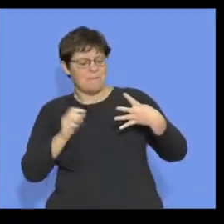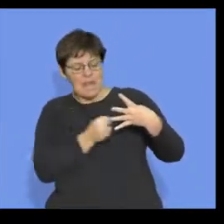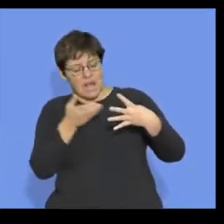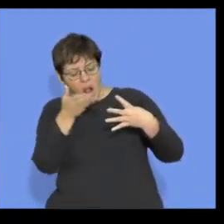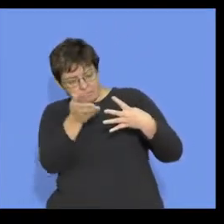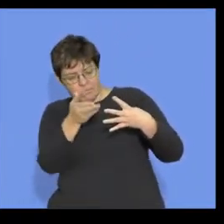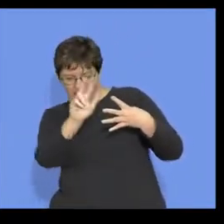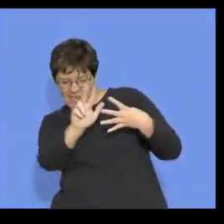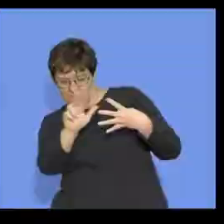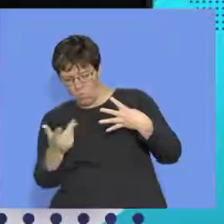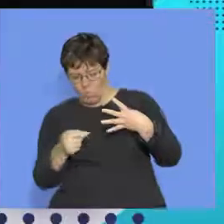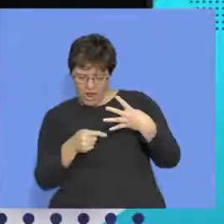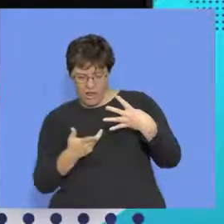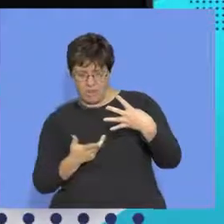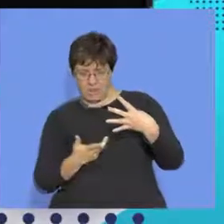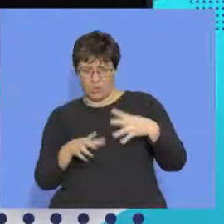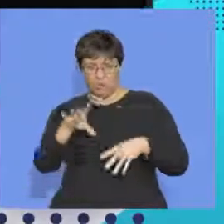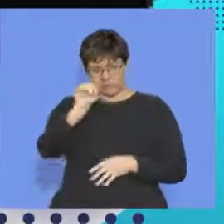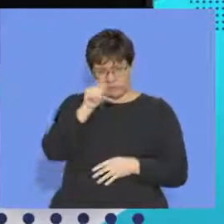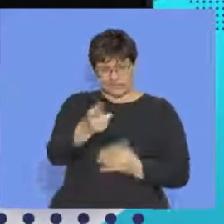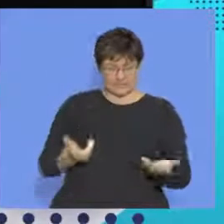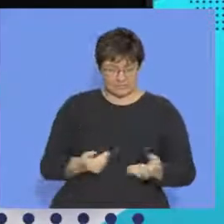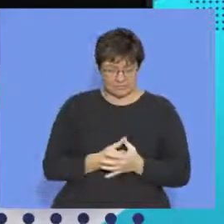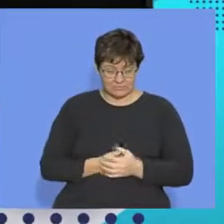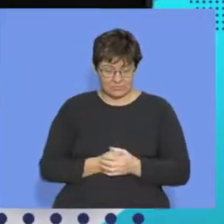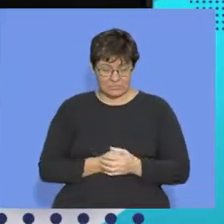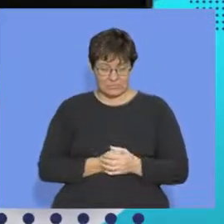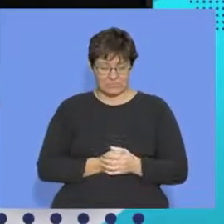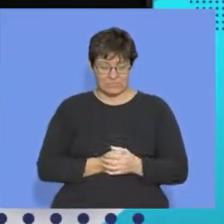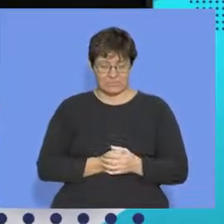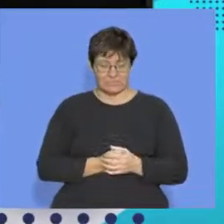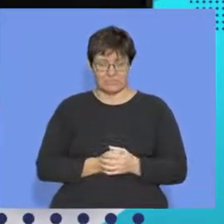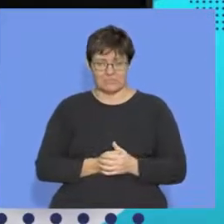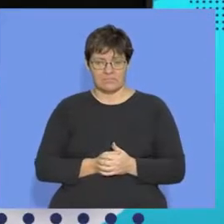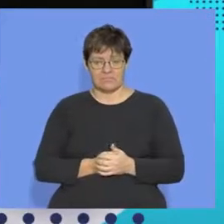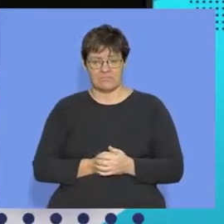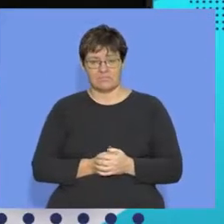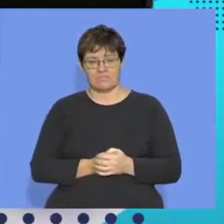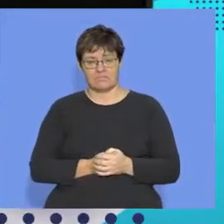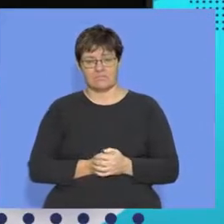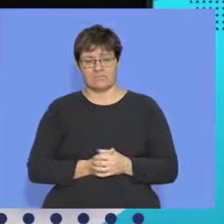pin. So what is the chance of choosing that pin? Okay.